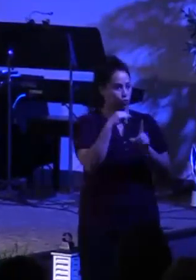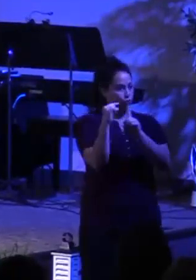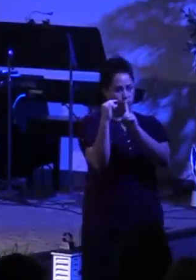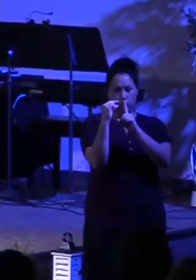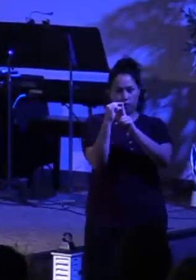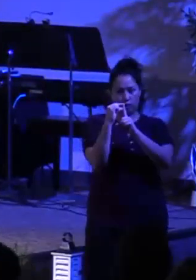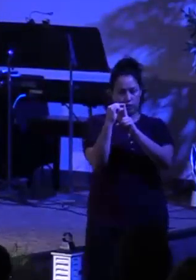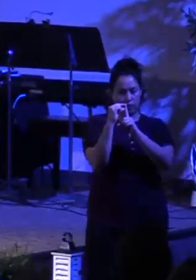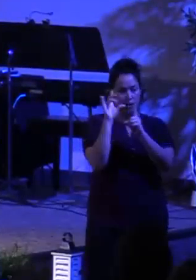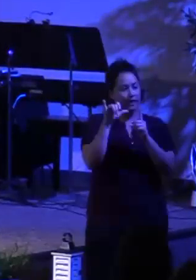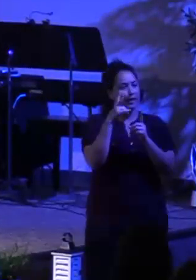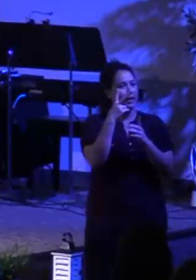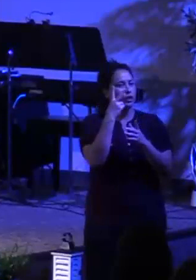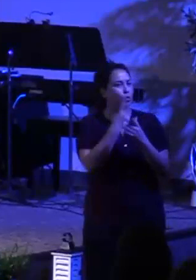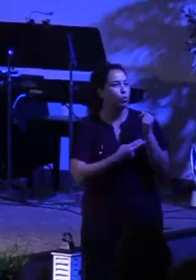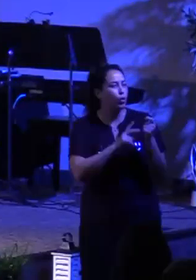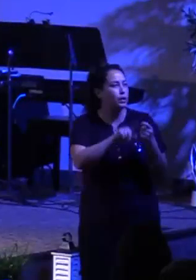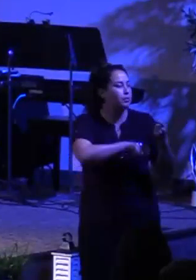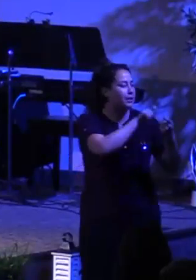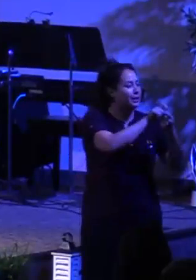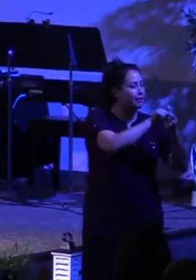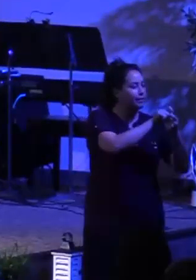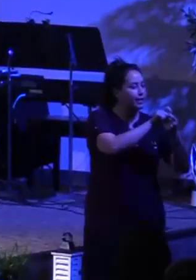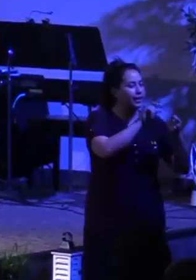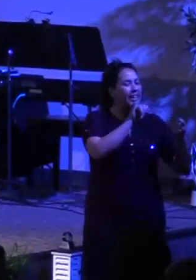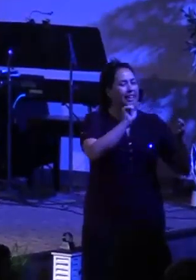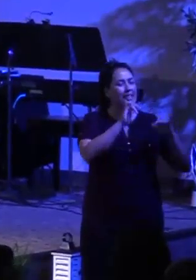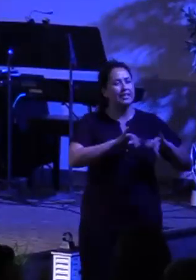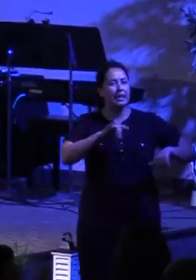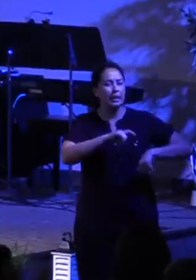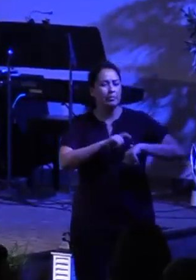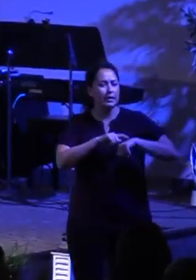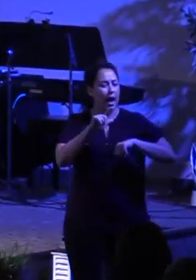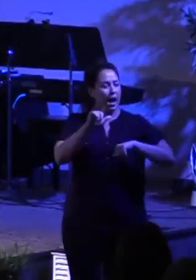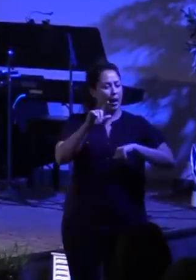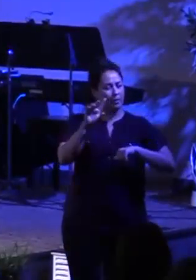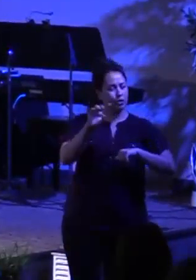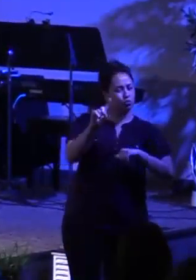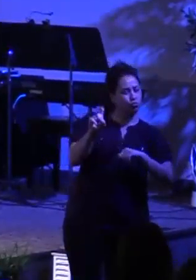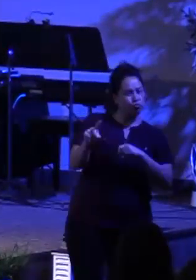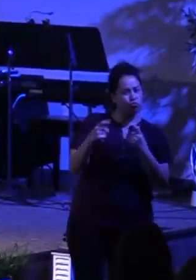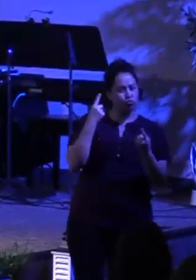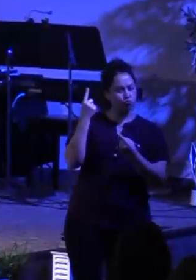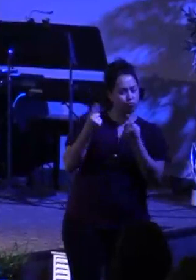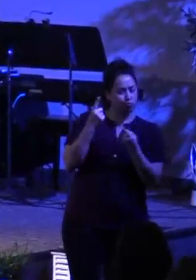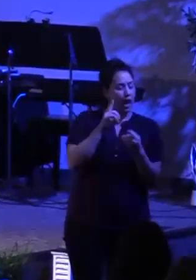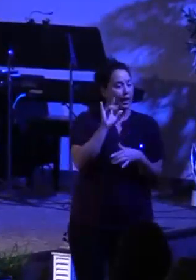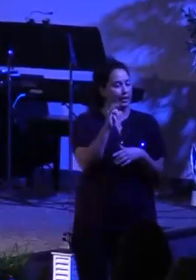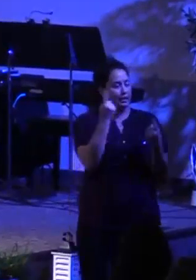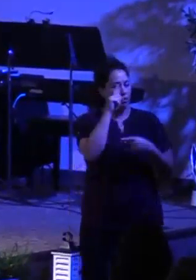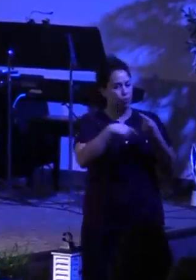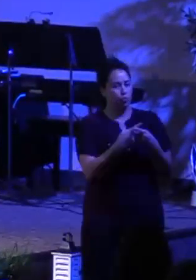is both specific and mysterious at the same time. And it's something that when you start talking and listing